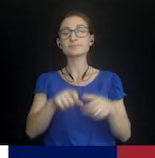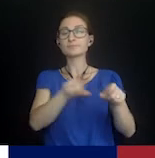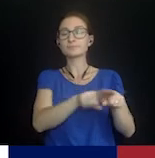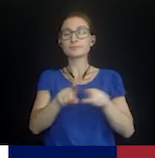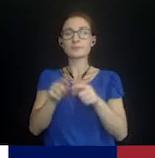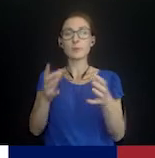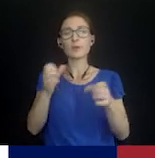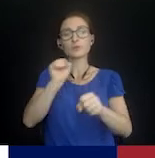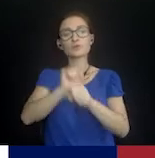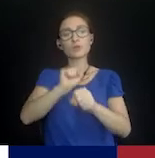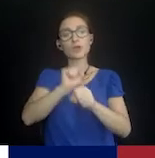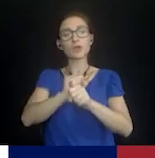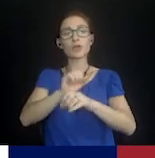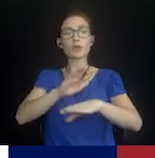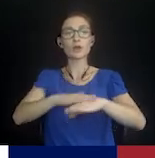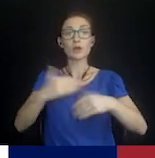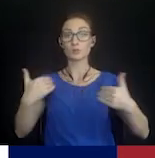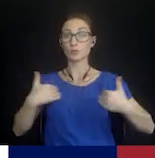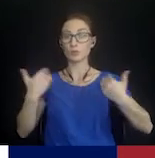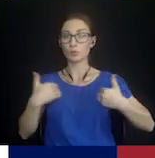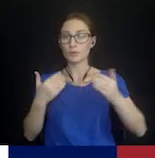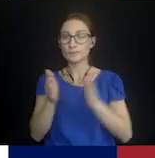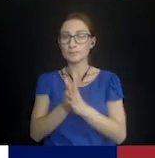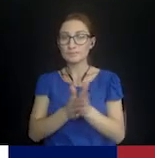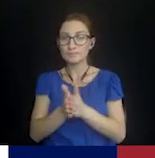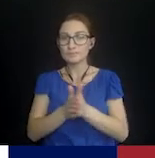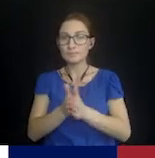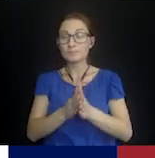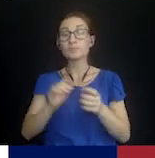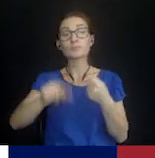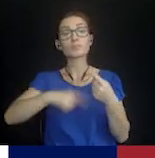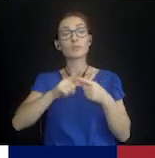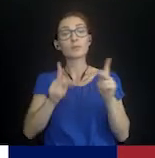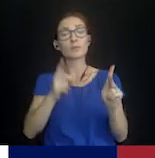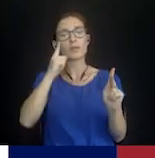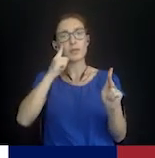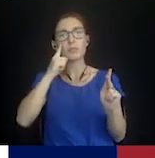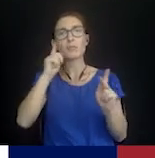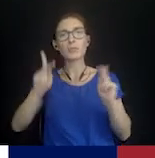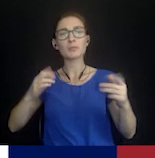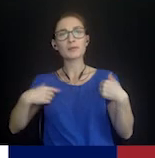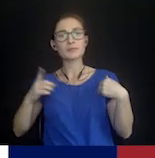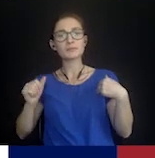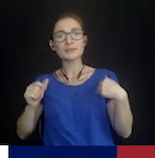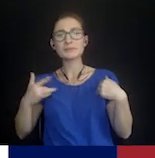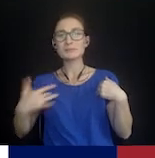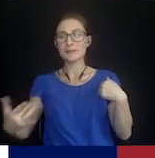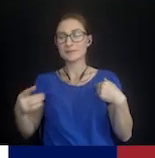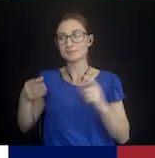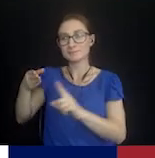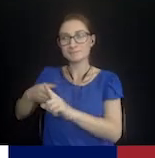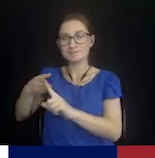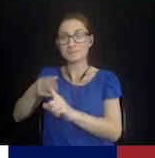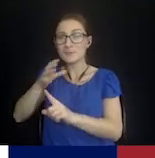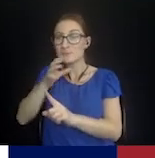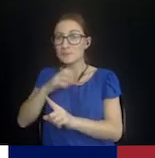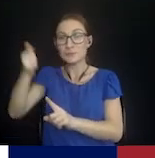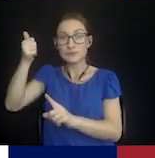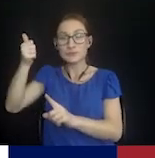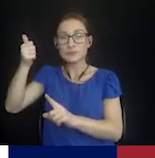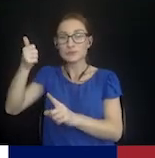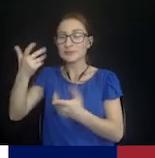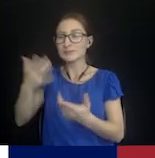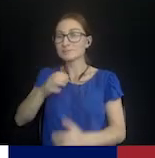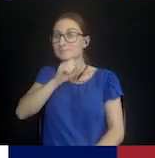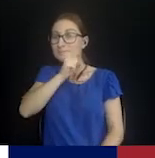to work on youth initiatives. When people think of people with disabilities, typically we think of older adults, people who are